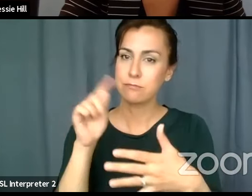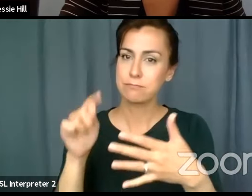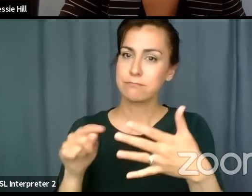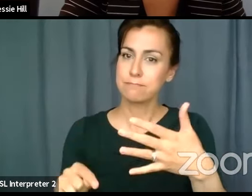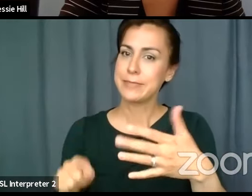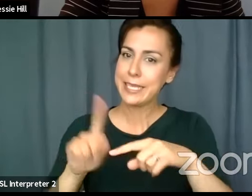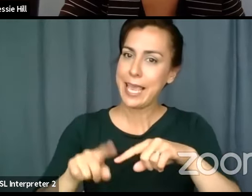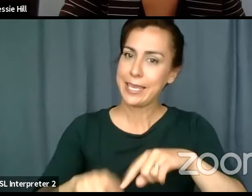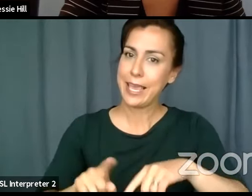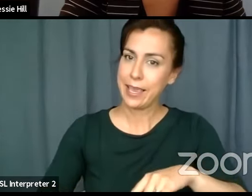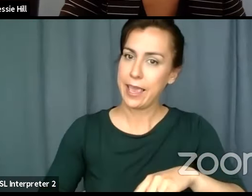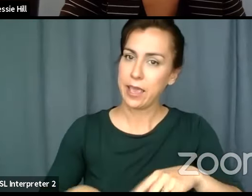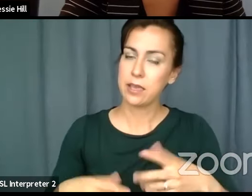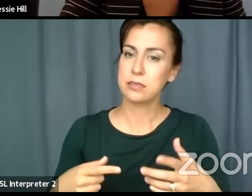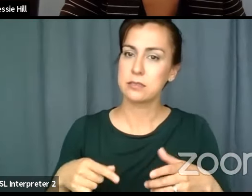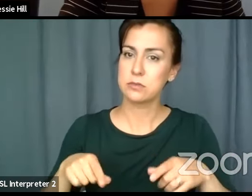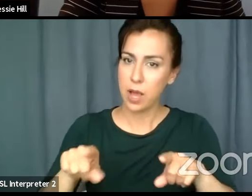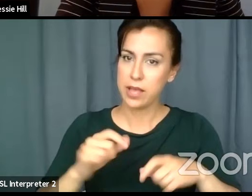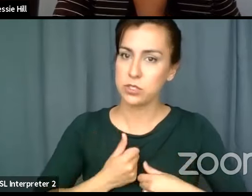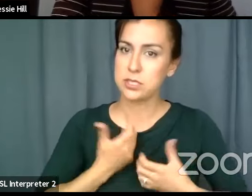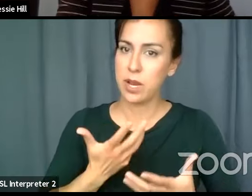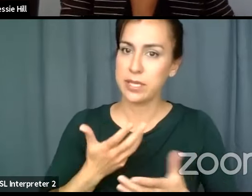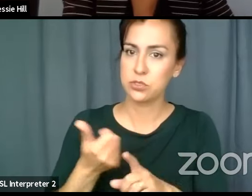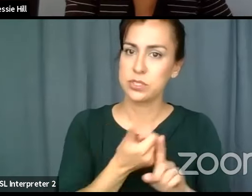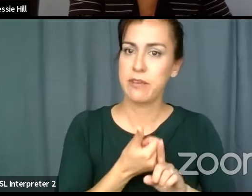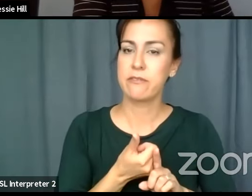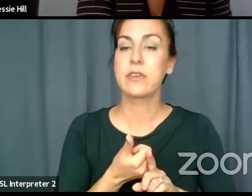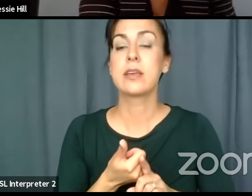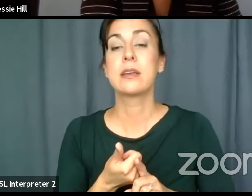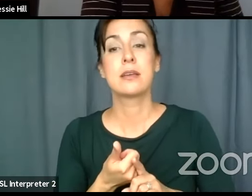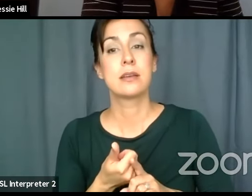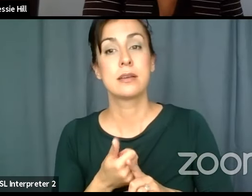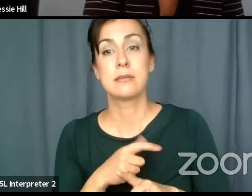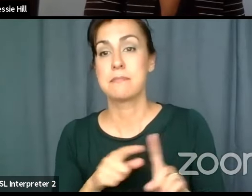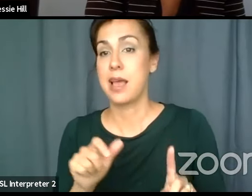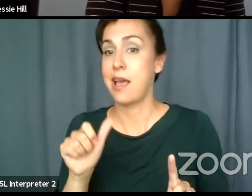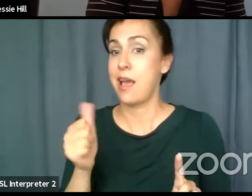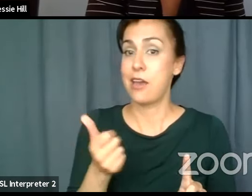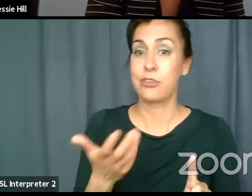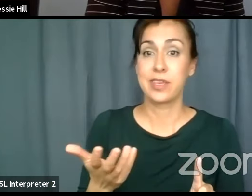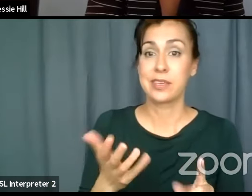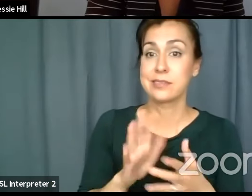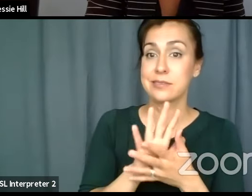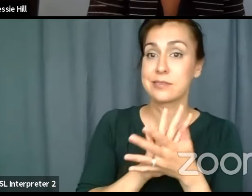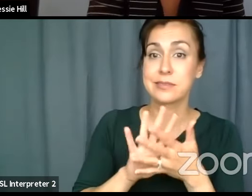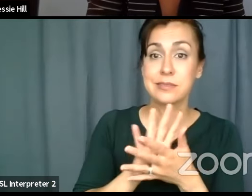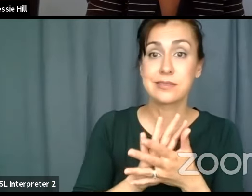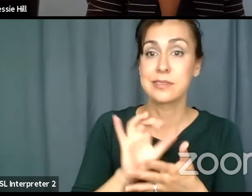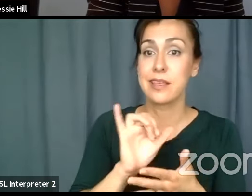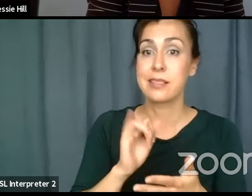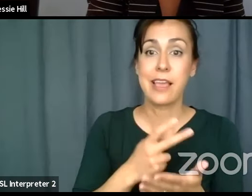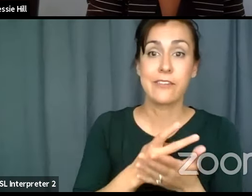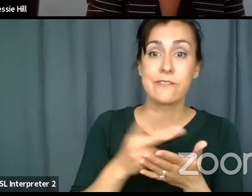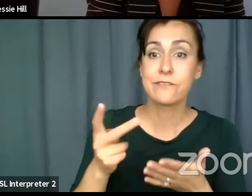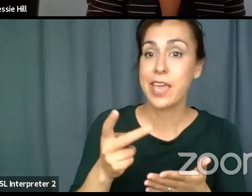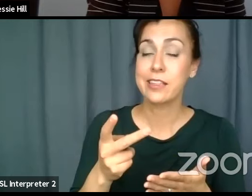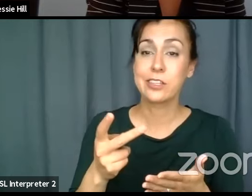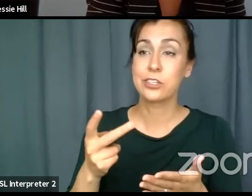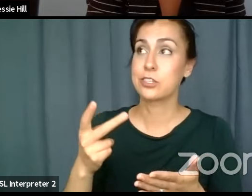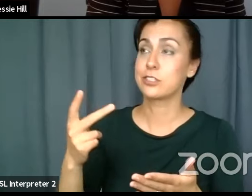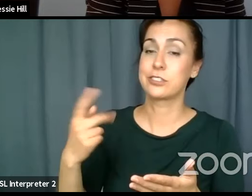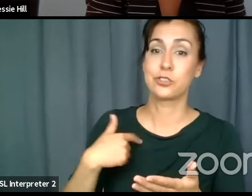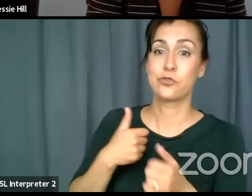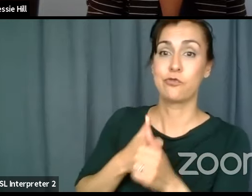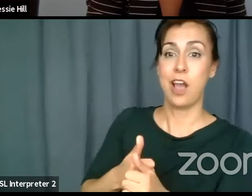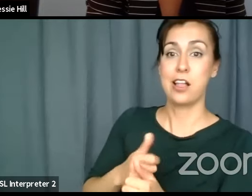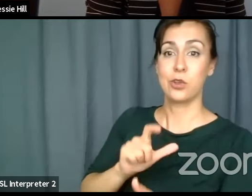limits. And when the, whereas things like, you know, failure to follow police or officer's instruction or